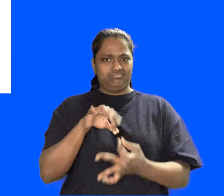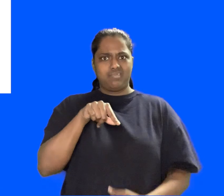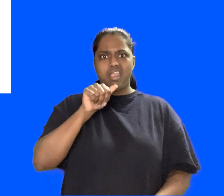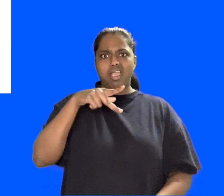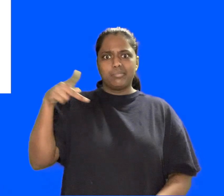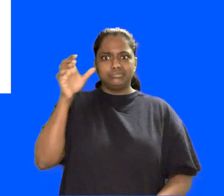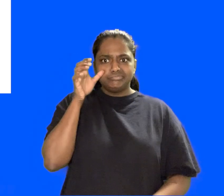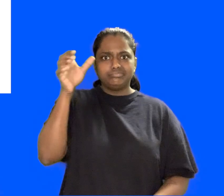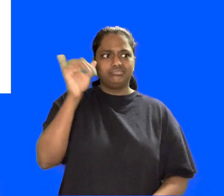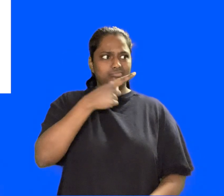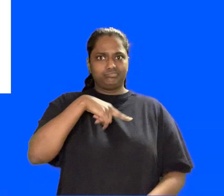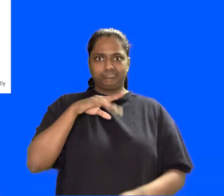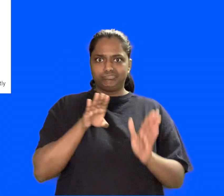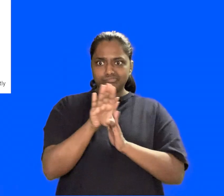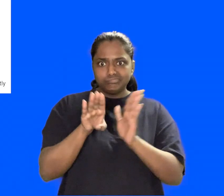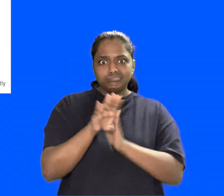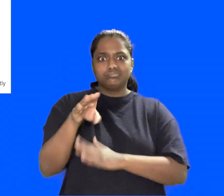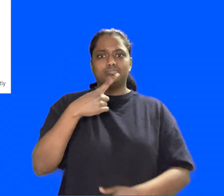connection.